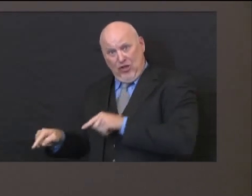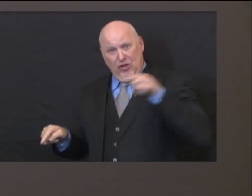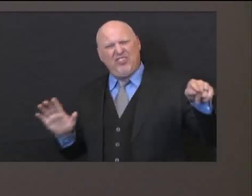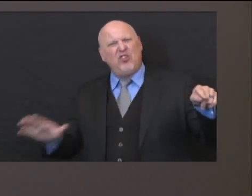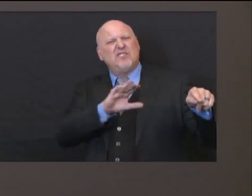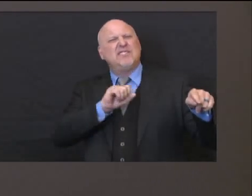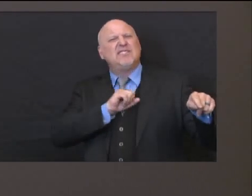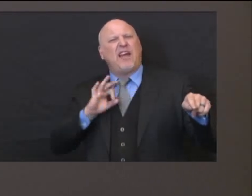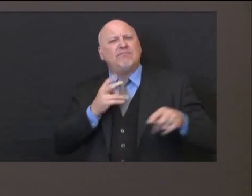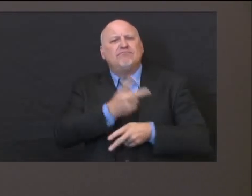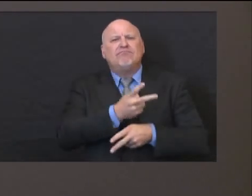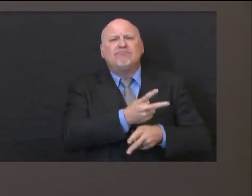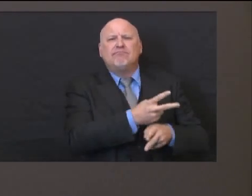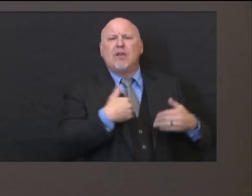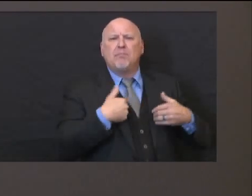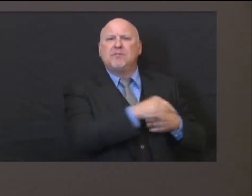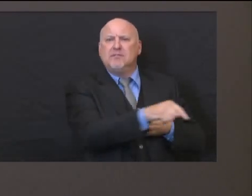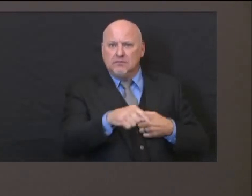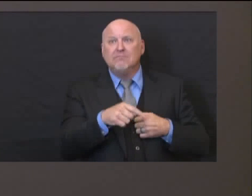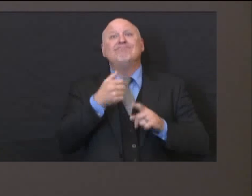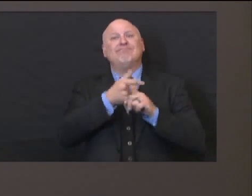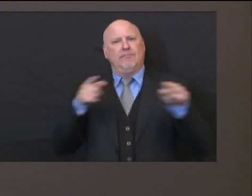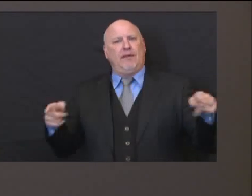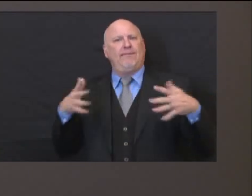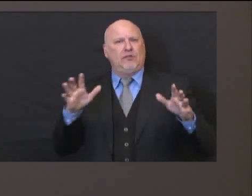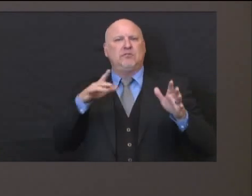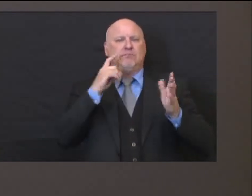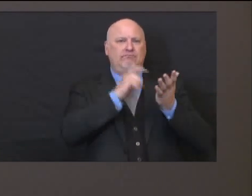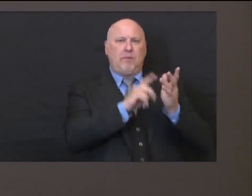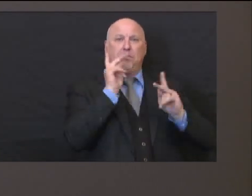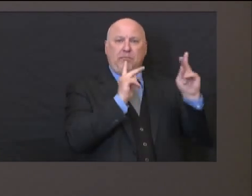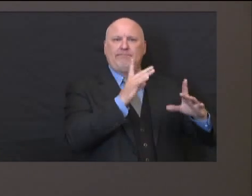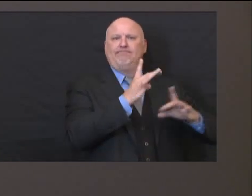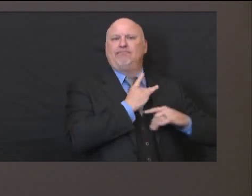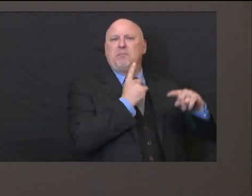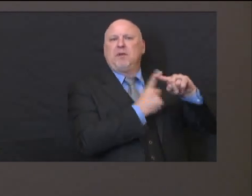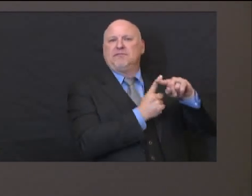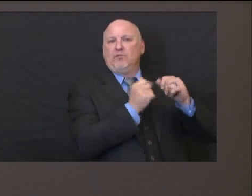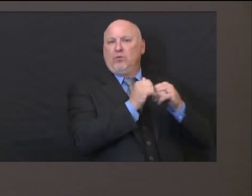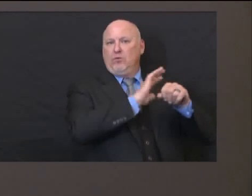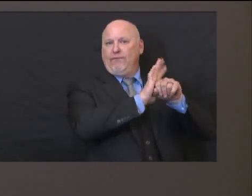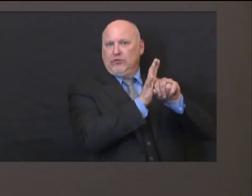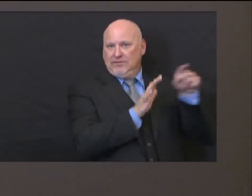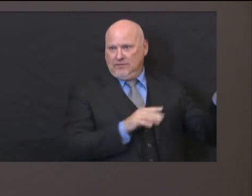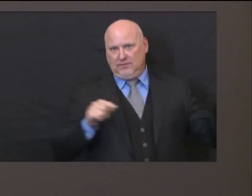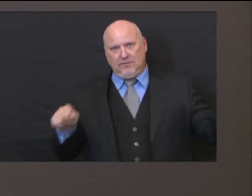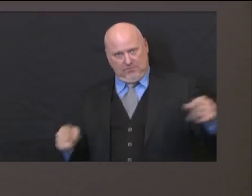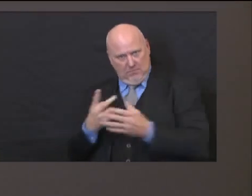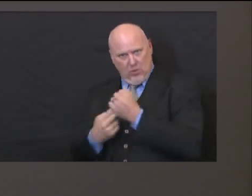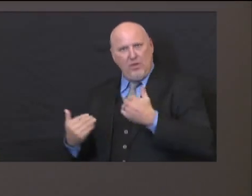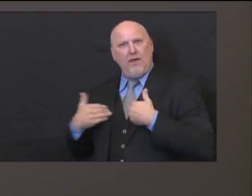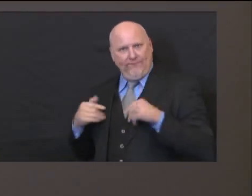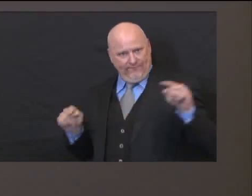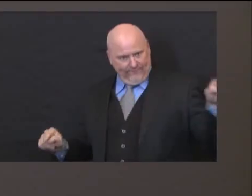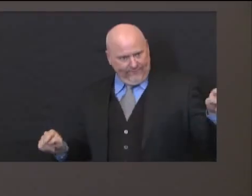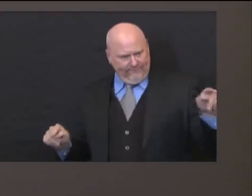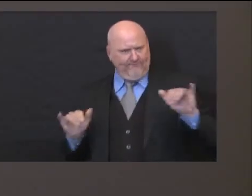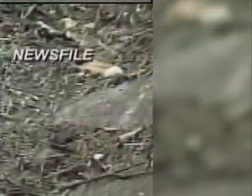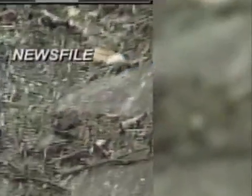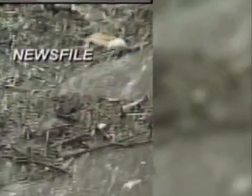that animals, including mink, play a significant role in transmitting the virus to humans. The state veterinarian did not name the